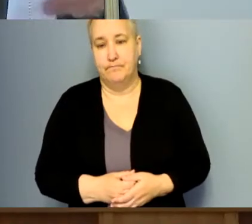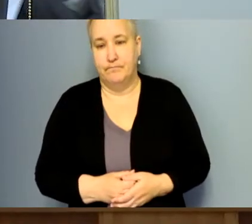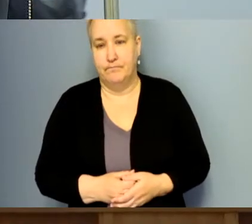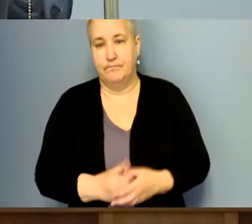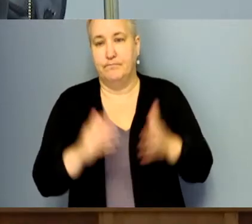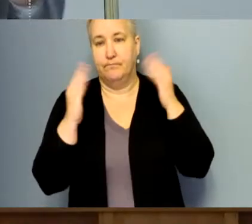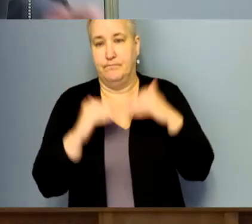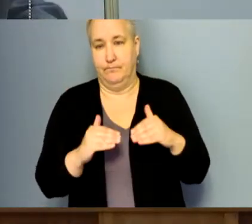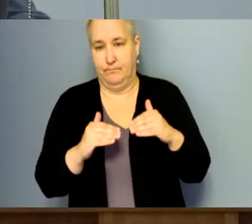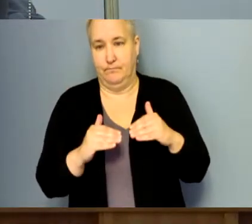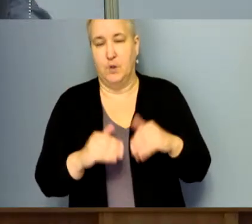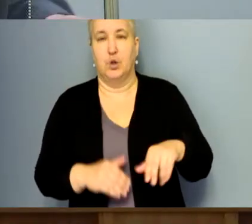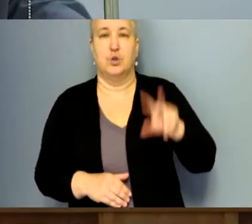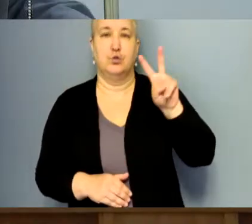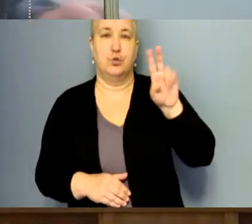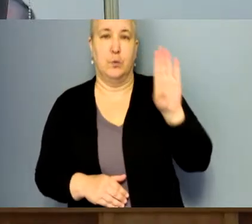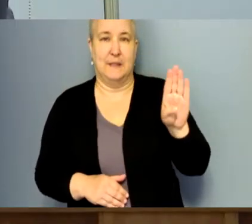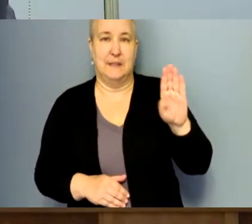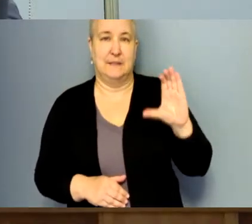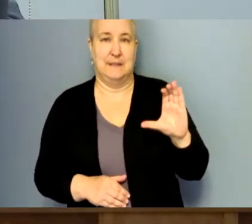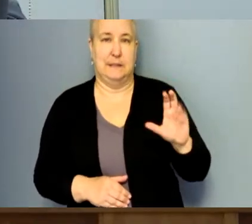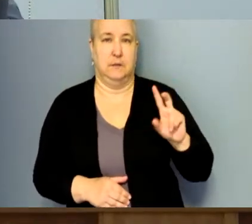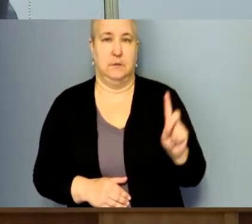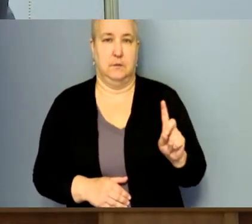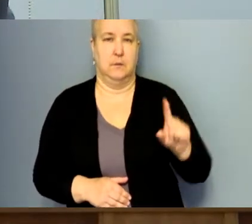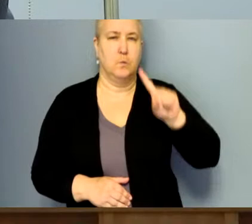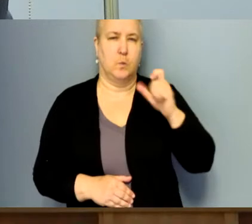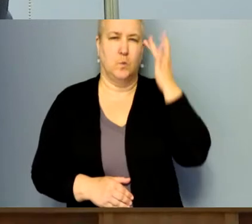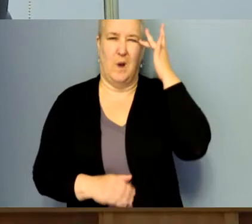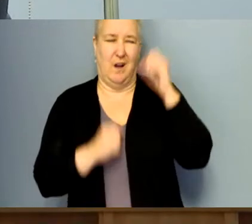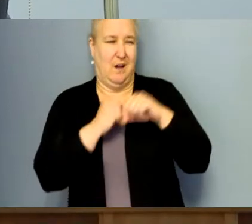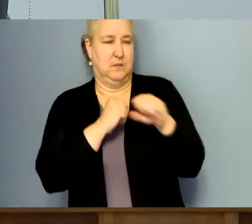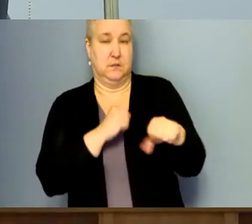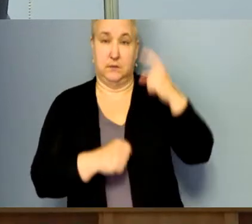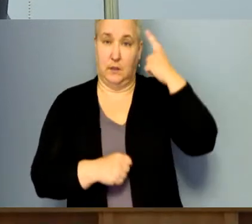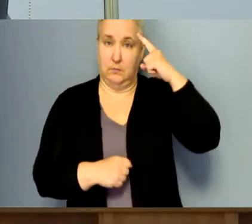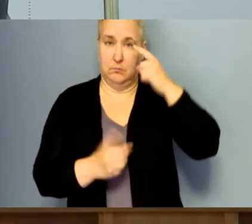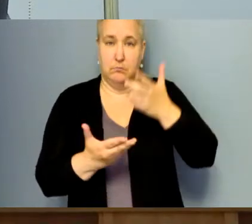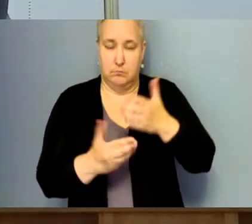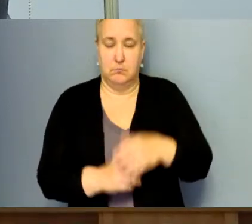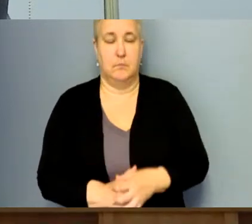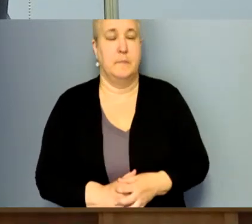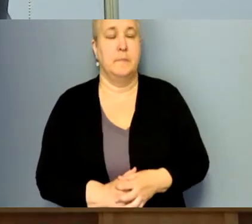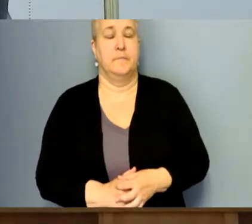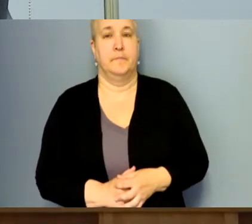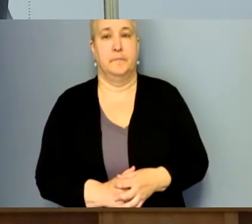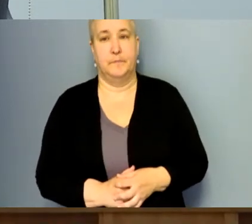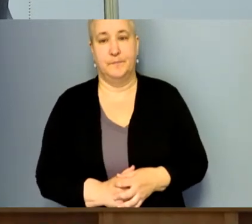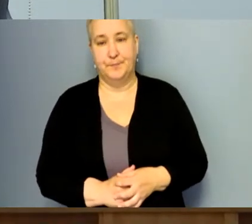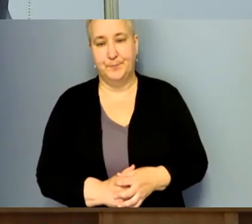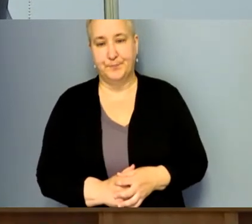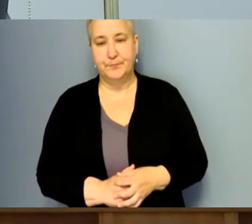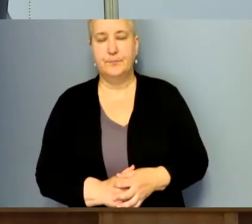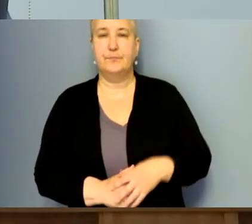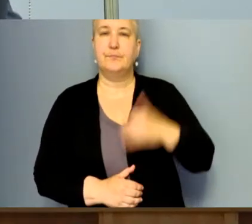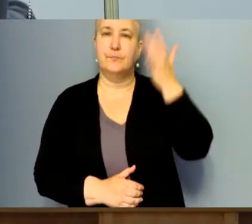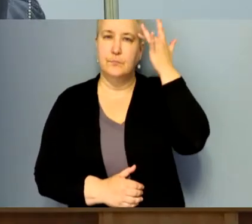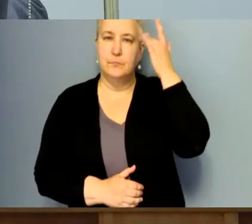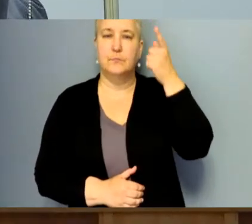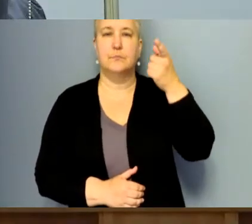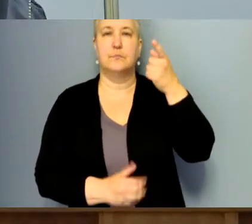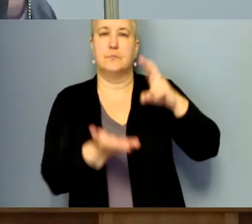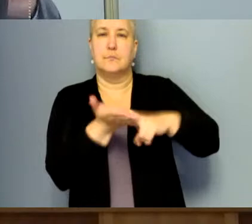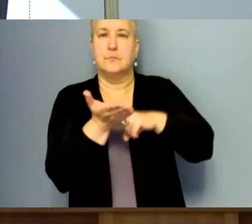In terms of 2B, C, and D, question about why they're being extended. Why we're improving the